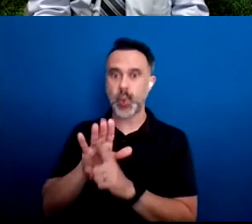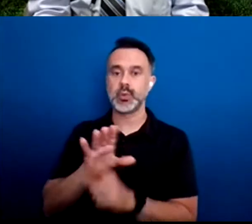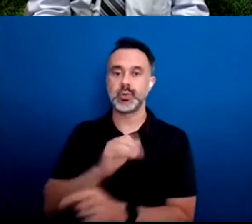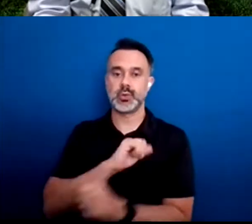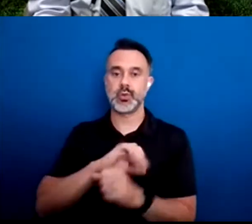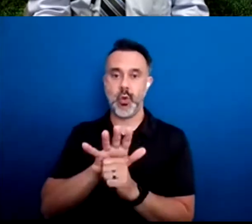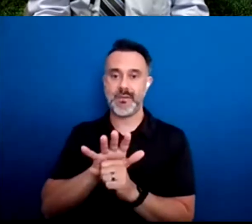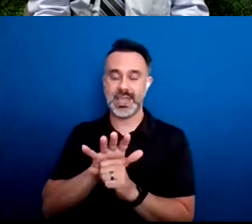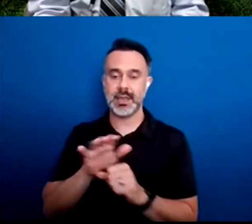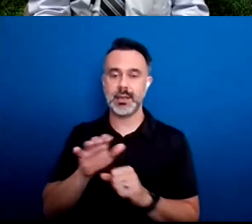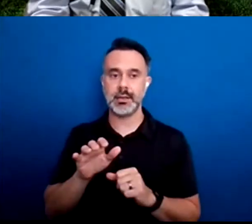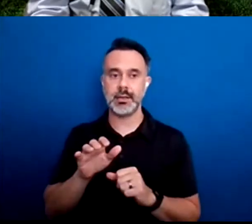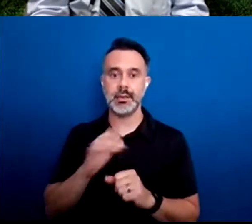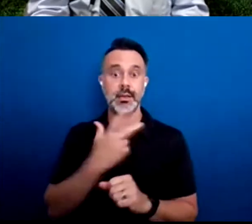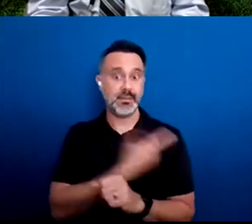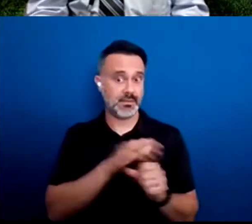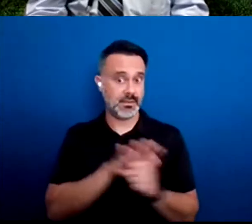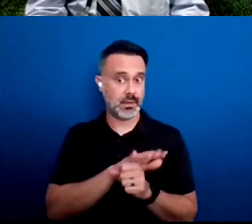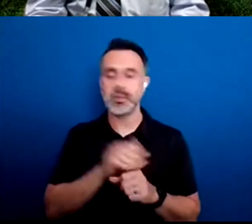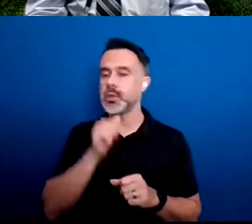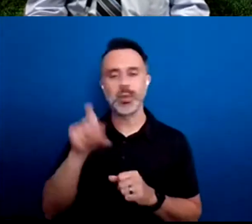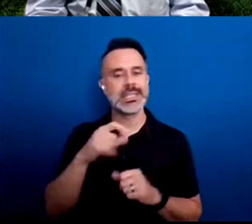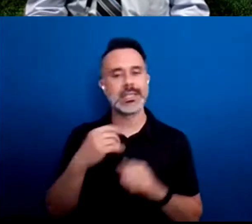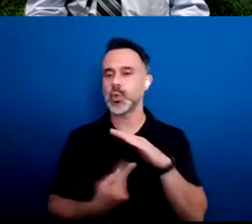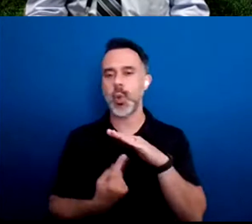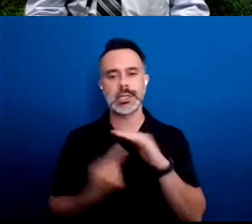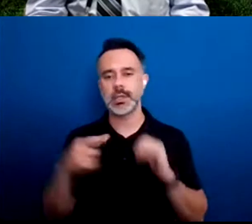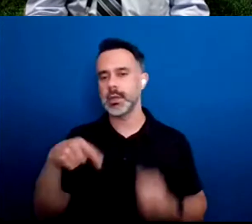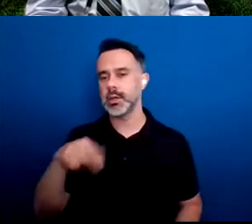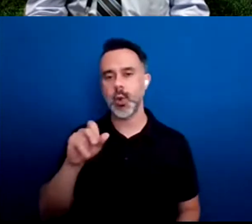is because they are protected by the vaccine and the risk is